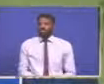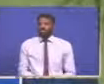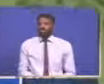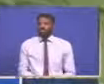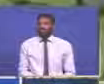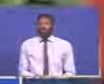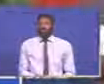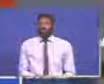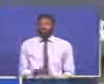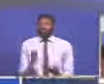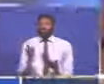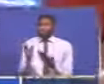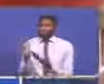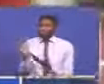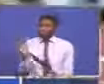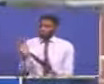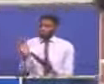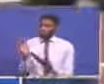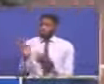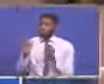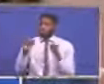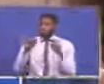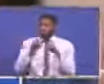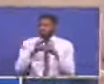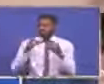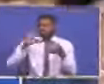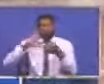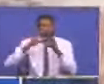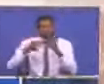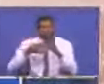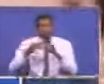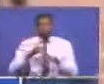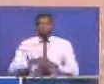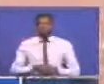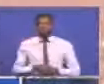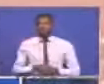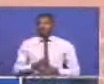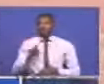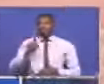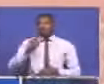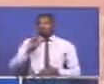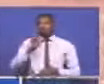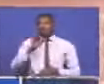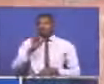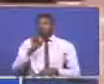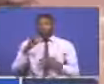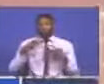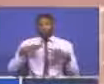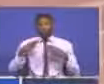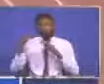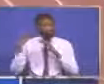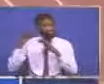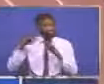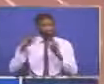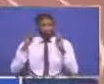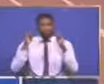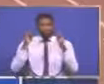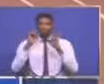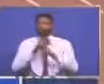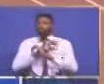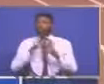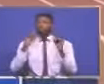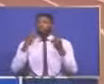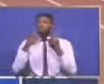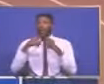In what could be a feel of the Olympic Games, the ReadySteady Tokyo Games had no fans but offered athletes opportunities to meet qualifying times for the